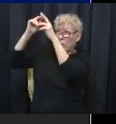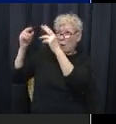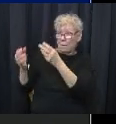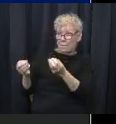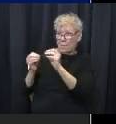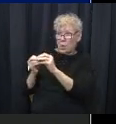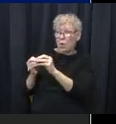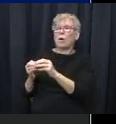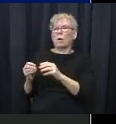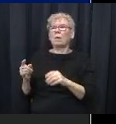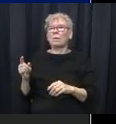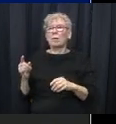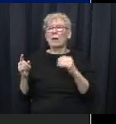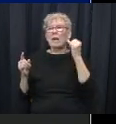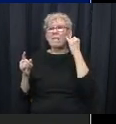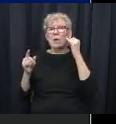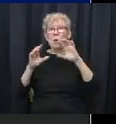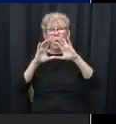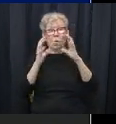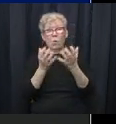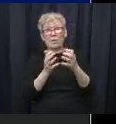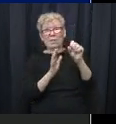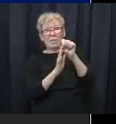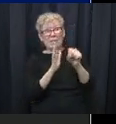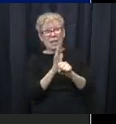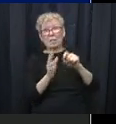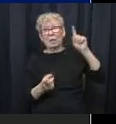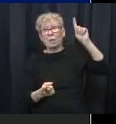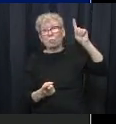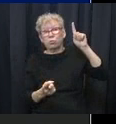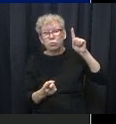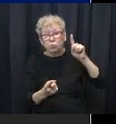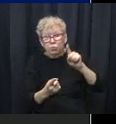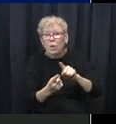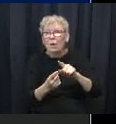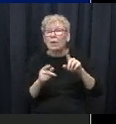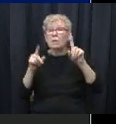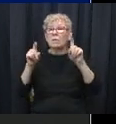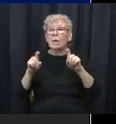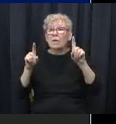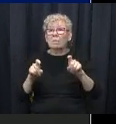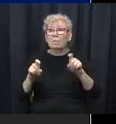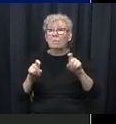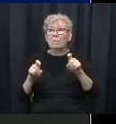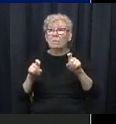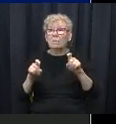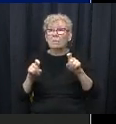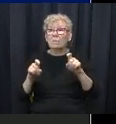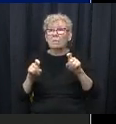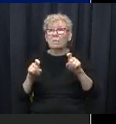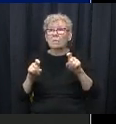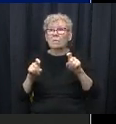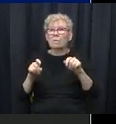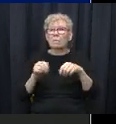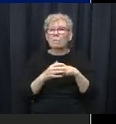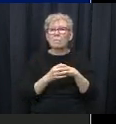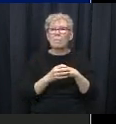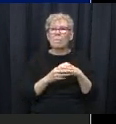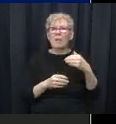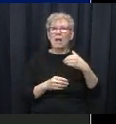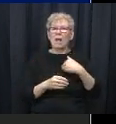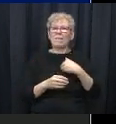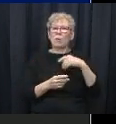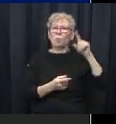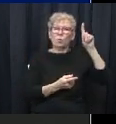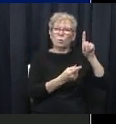of county hospitalizations of residents, that could also be another reason. But most of the time, it's simply going